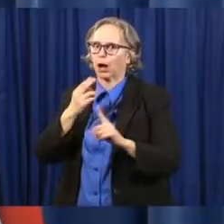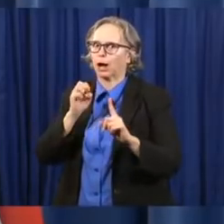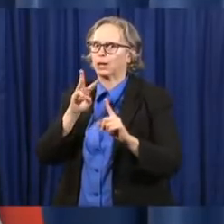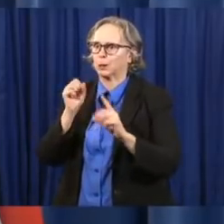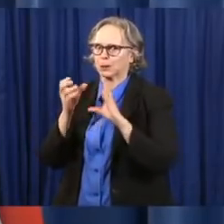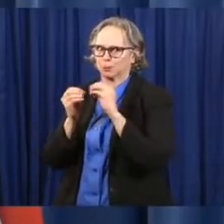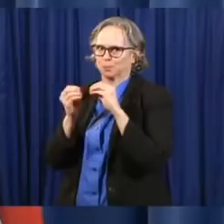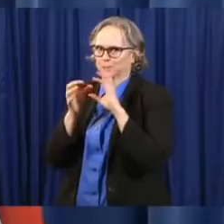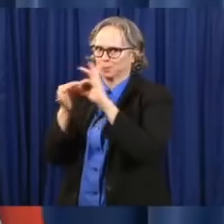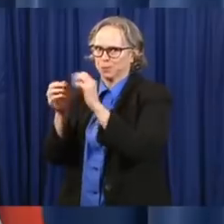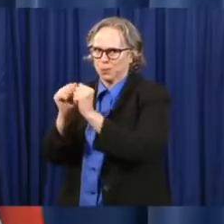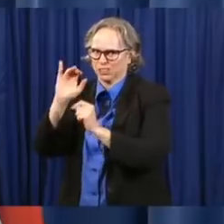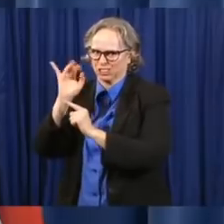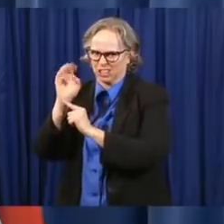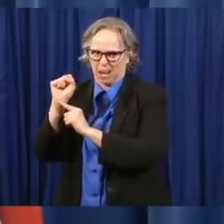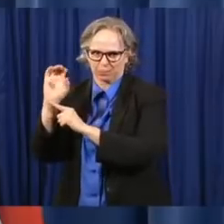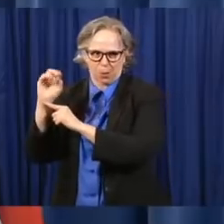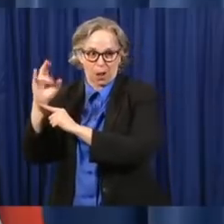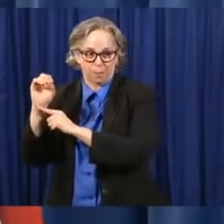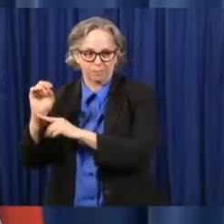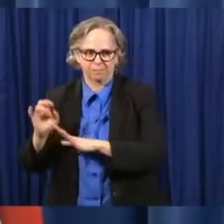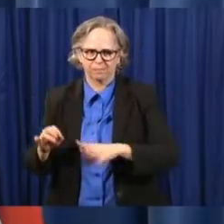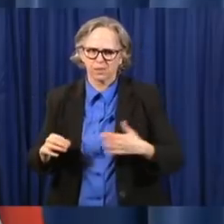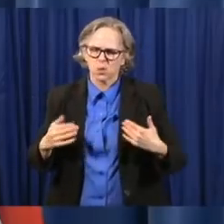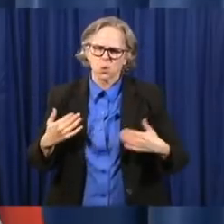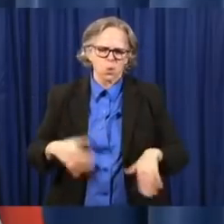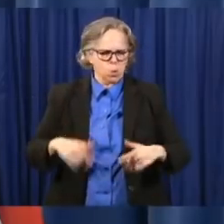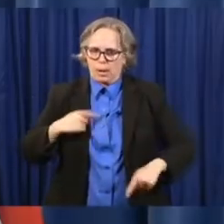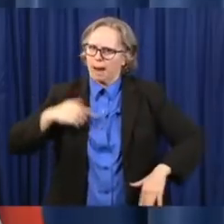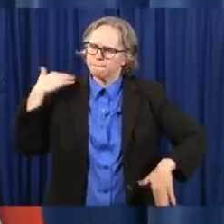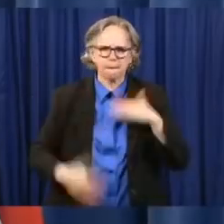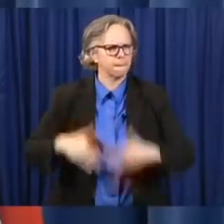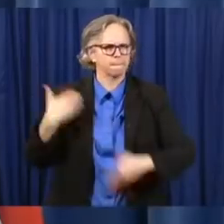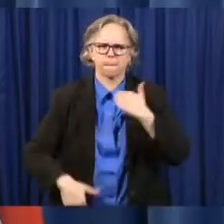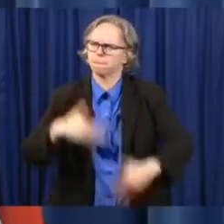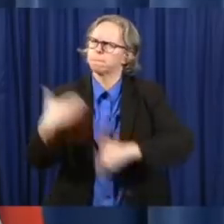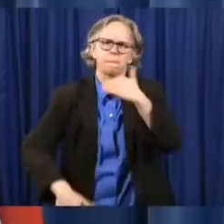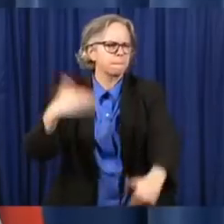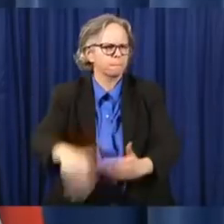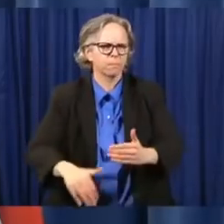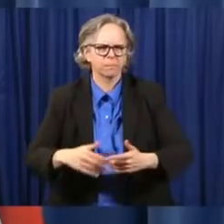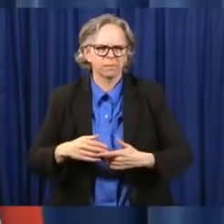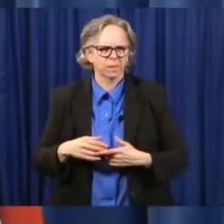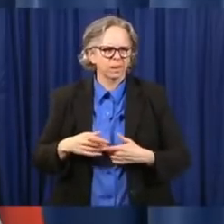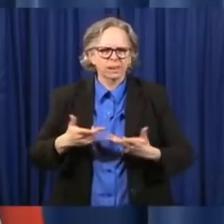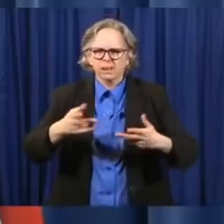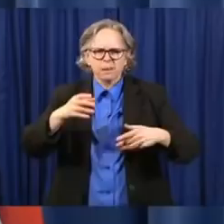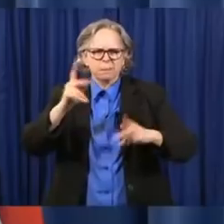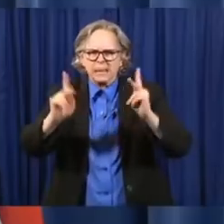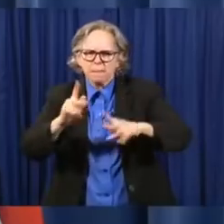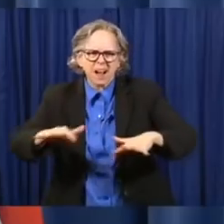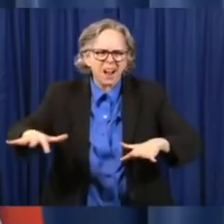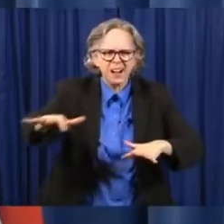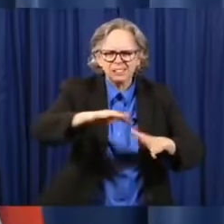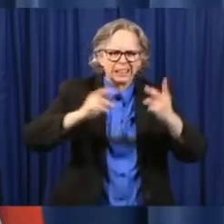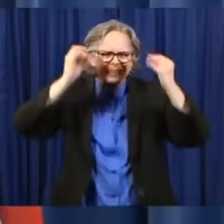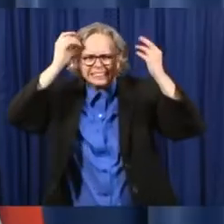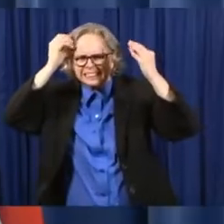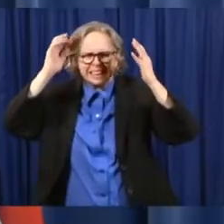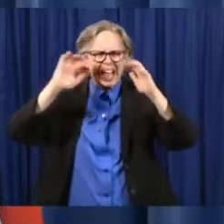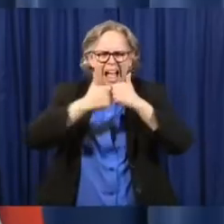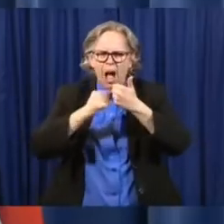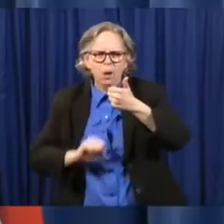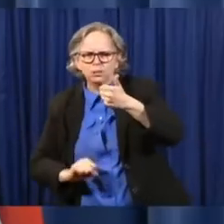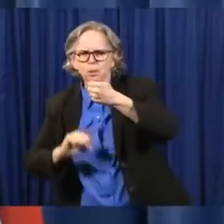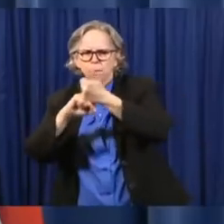we continue to work through this pandemic, Ohioans are coming together to find solutions to assist our small businesses. Today, Jobs